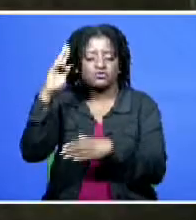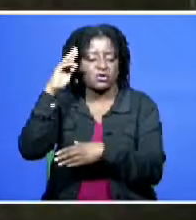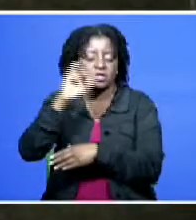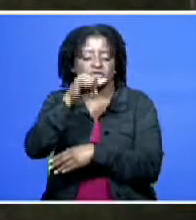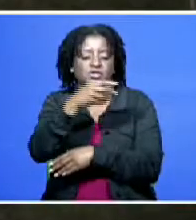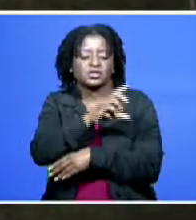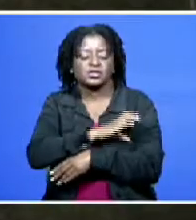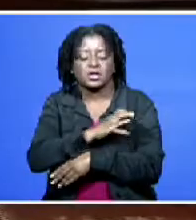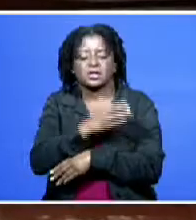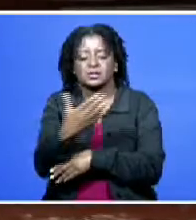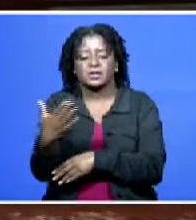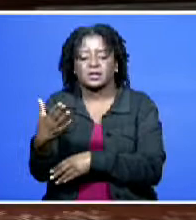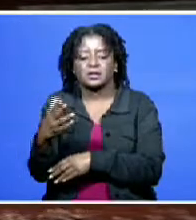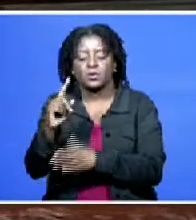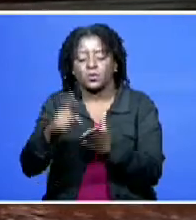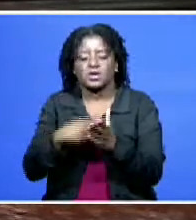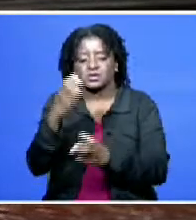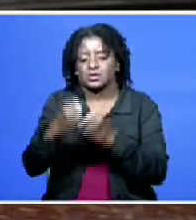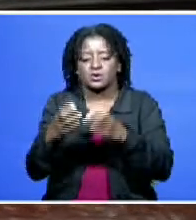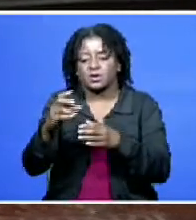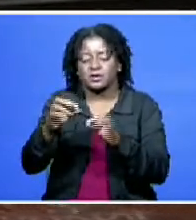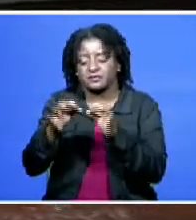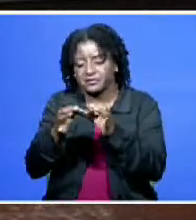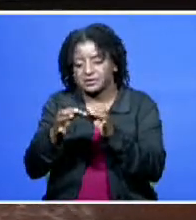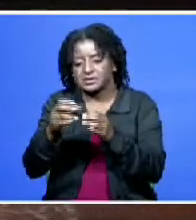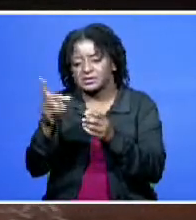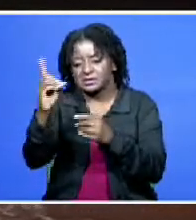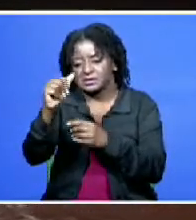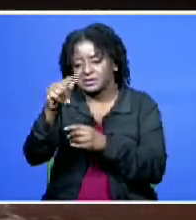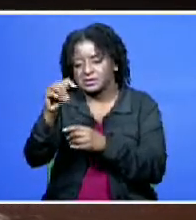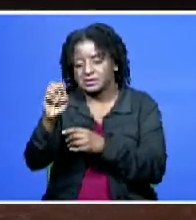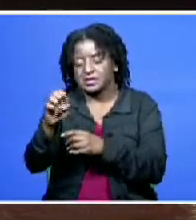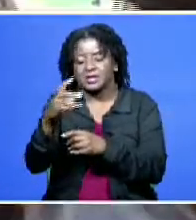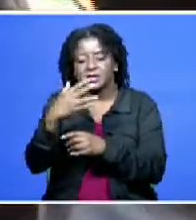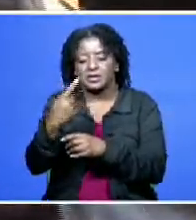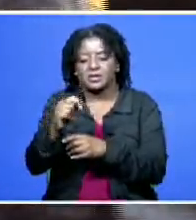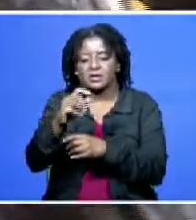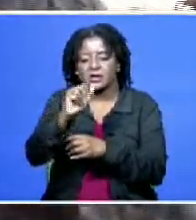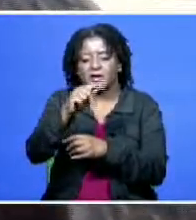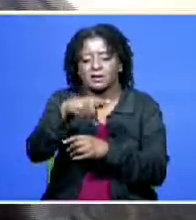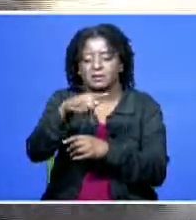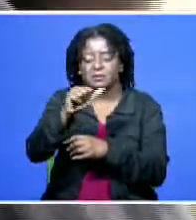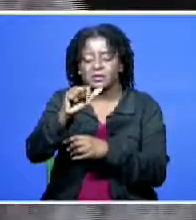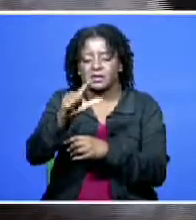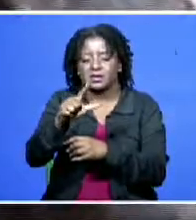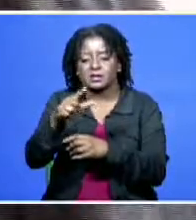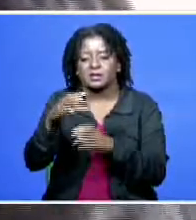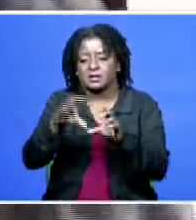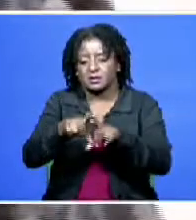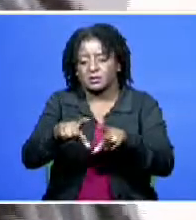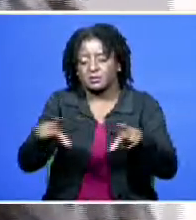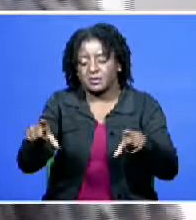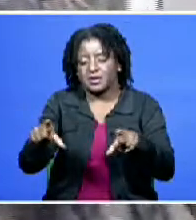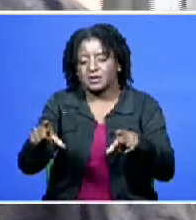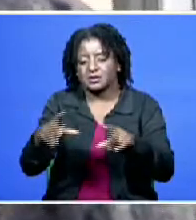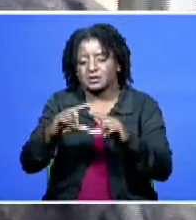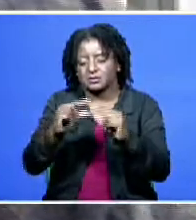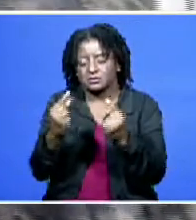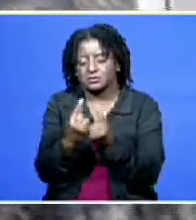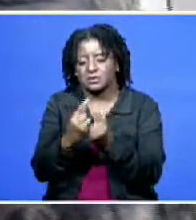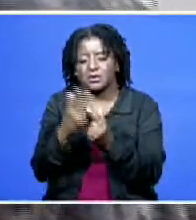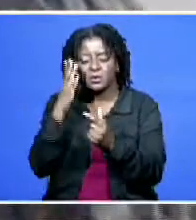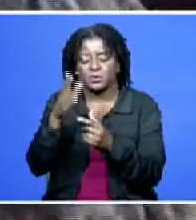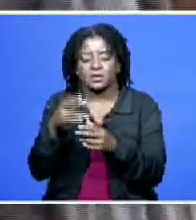the court sets a date, the appellate panel will preside over and deliver its ruling in the case, which highlights a number of